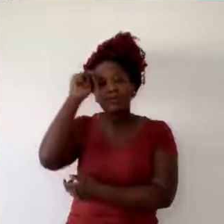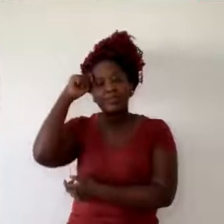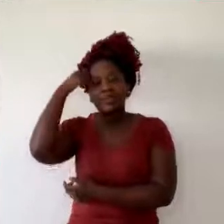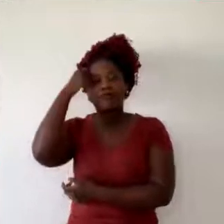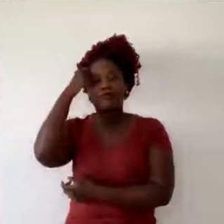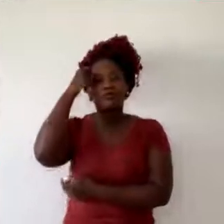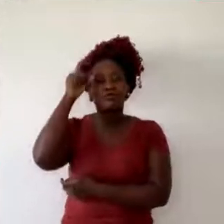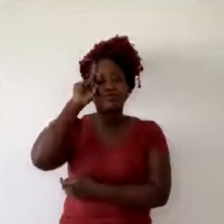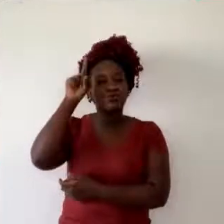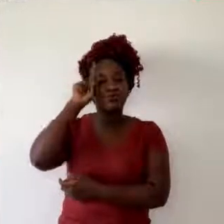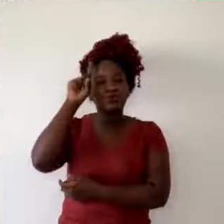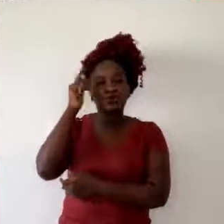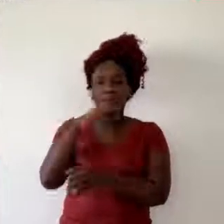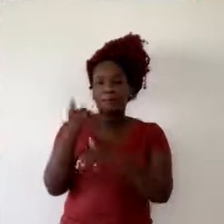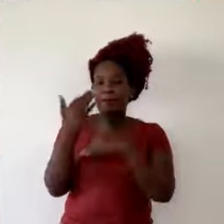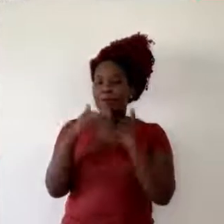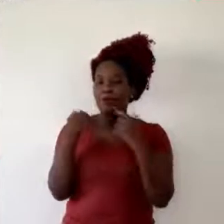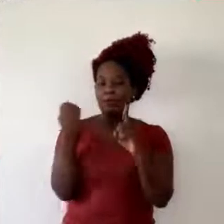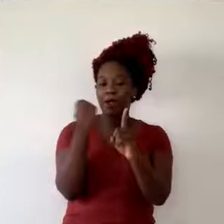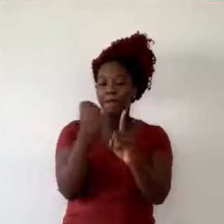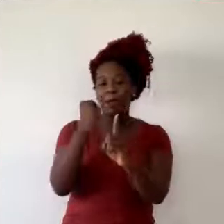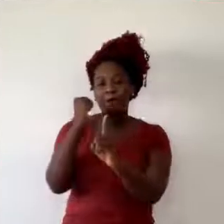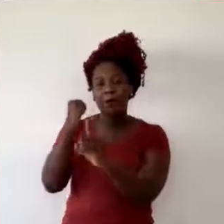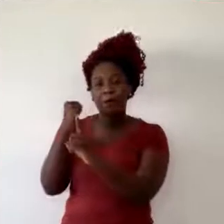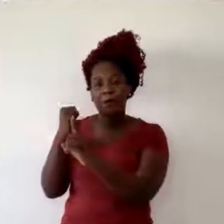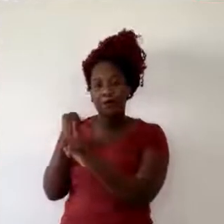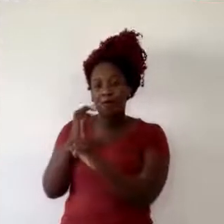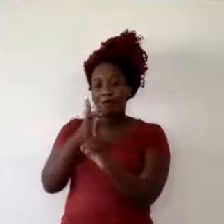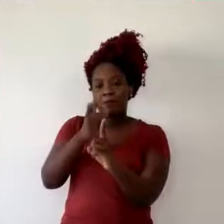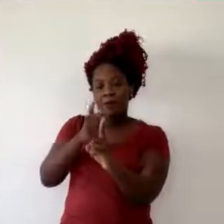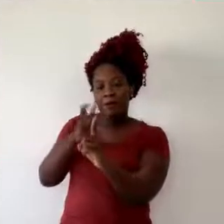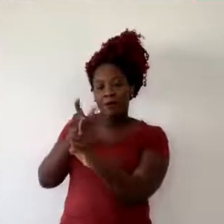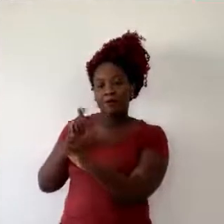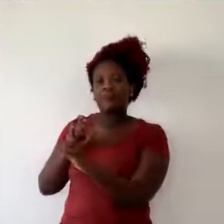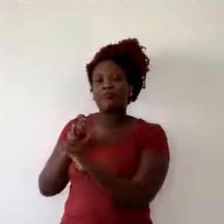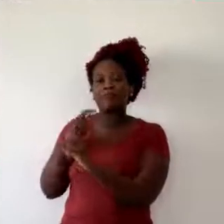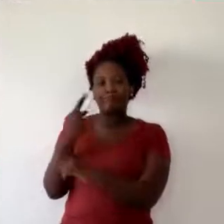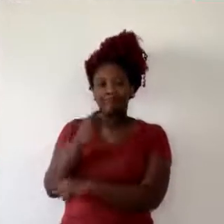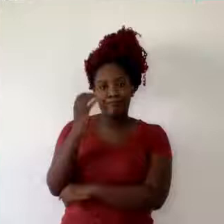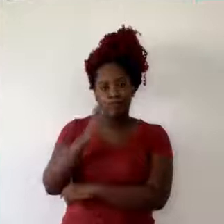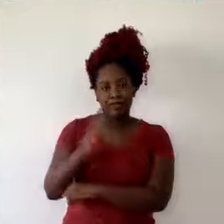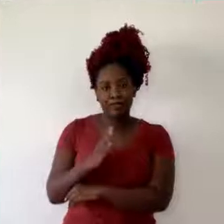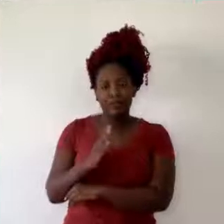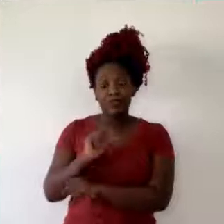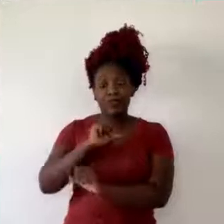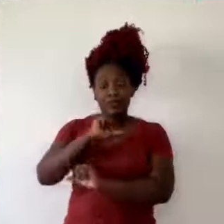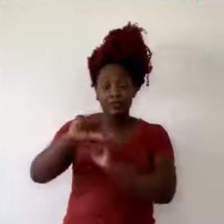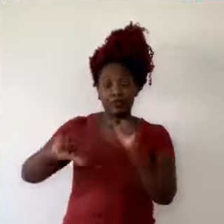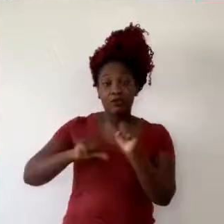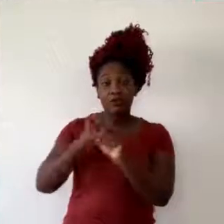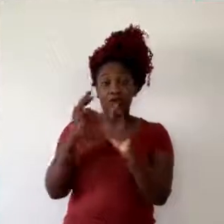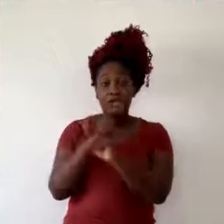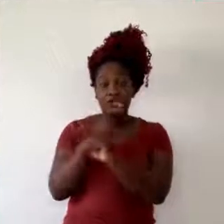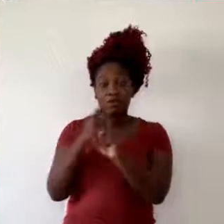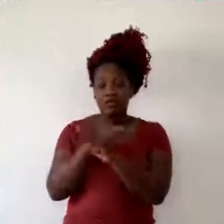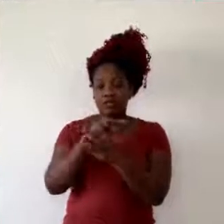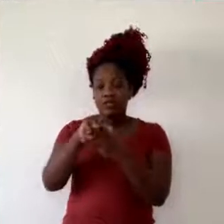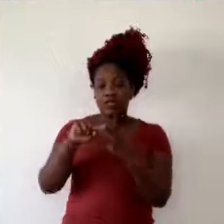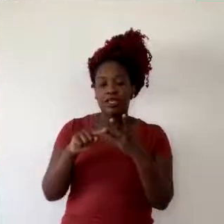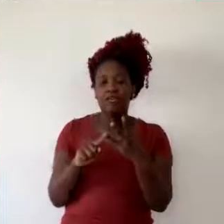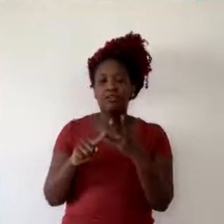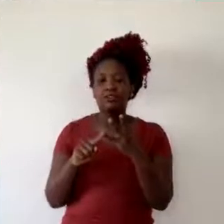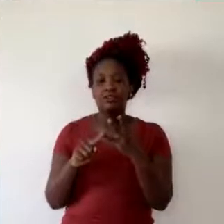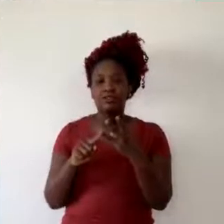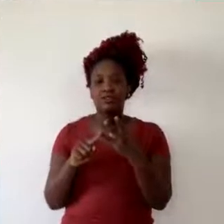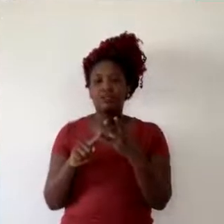and women who are being assassinated every day. And it seems to me like this transformation is related to three